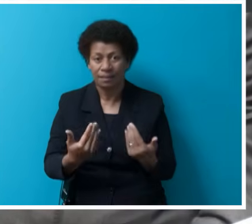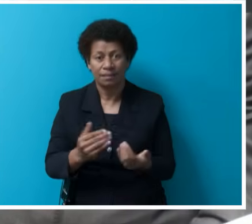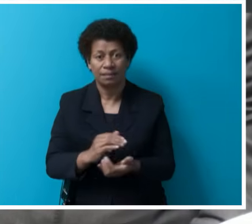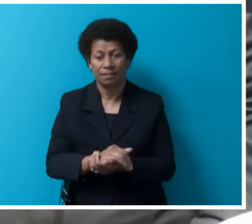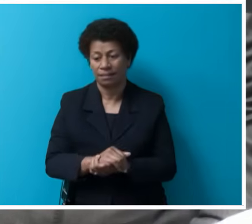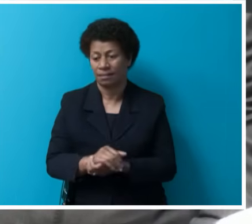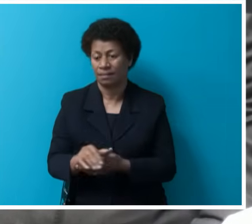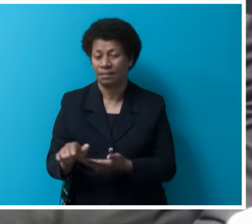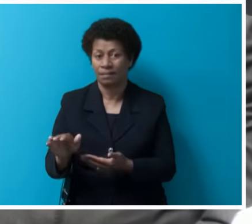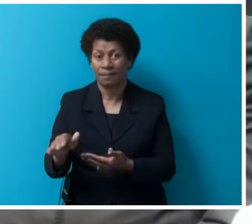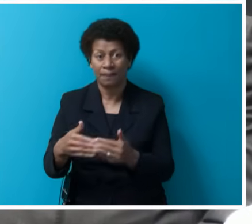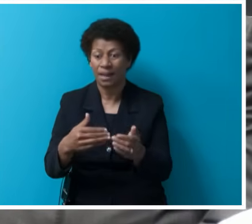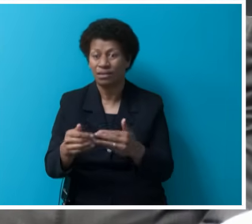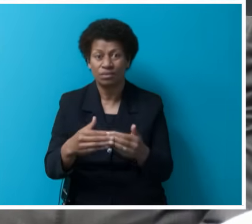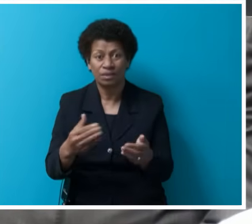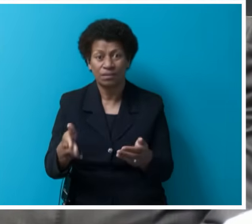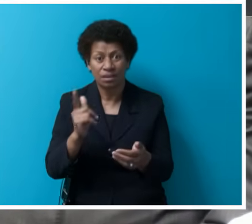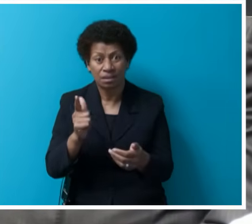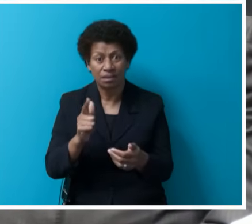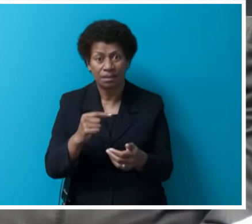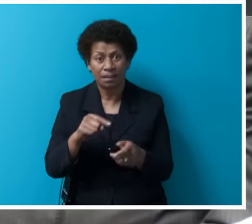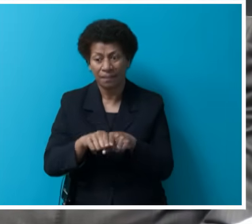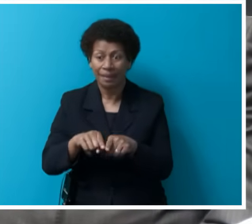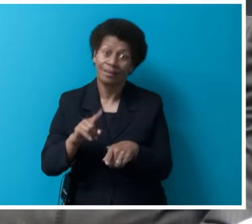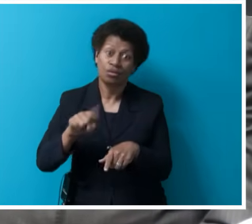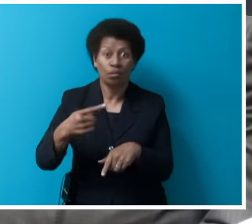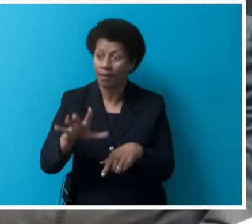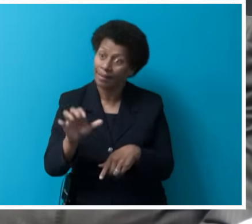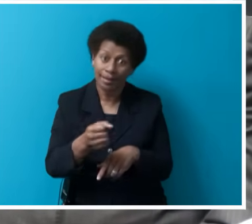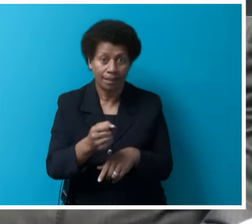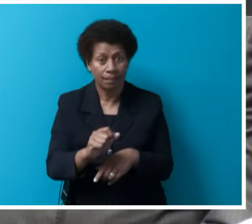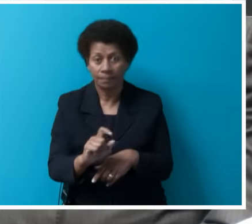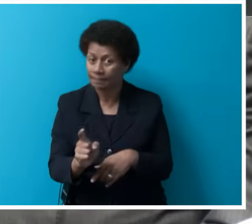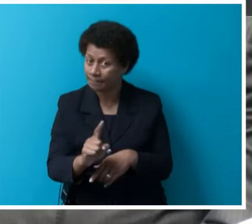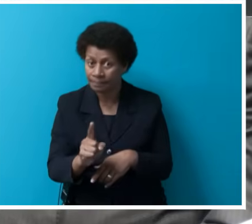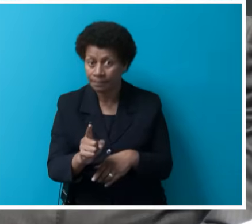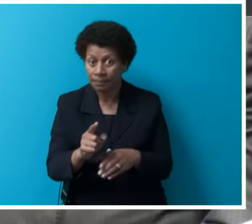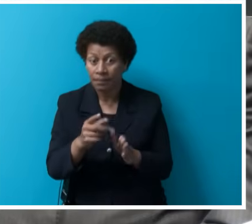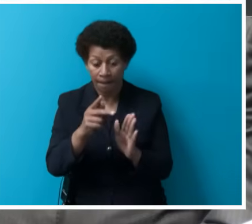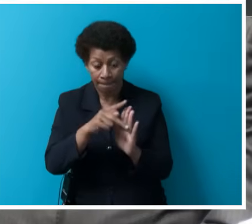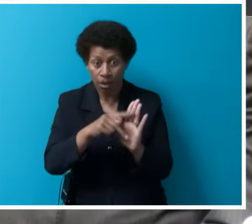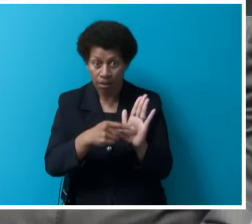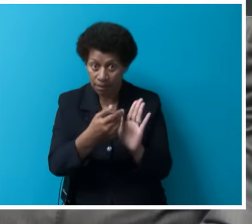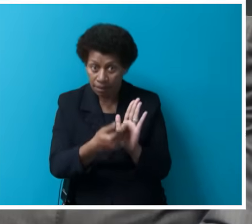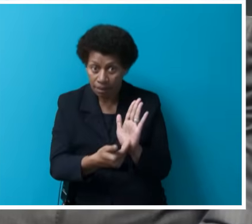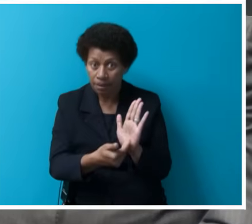procedures, requirements, audit reports, the Higher Education Commission for Higher Education Institutions.